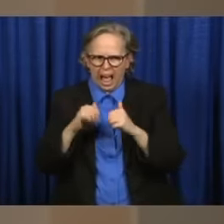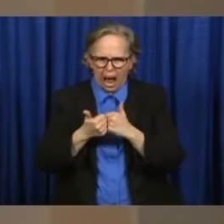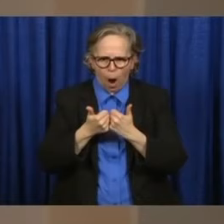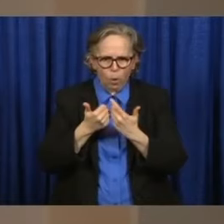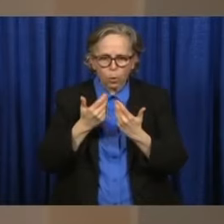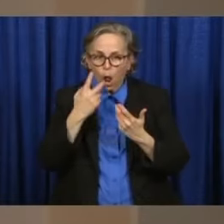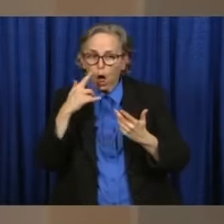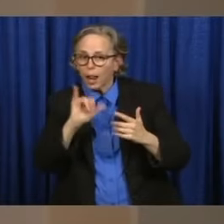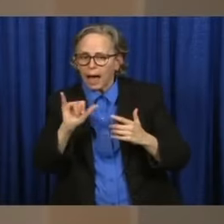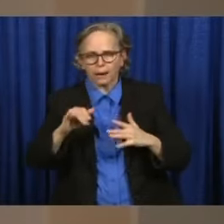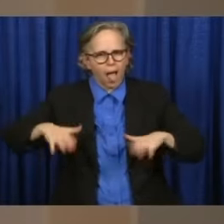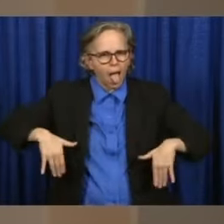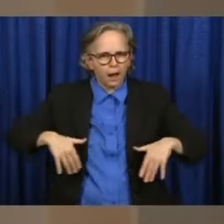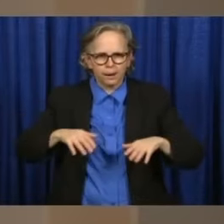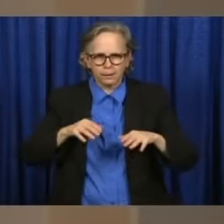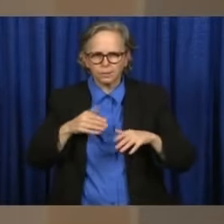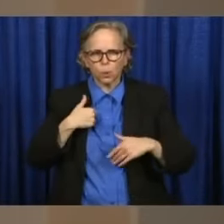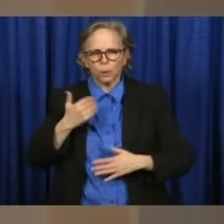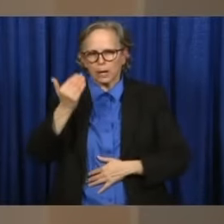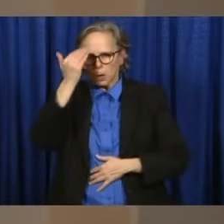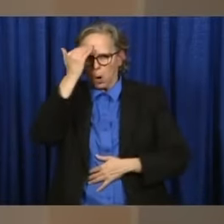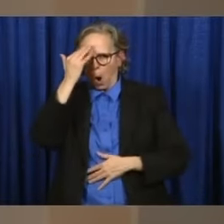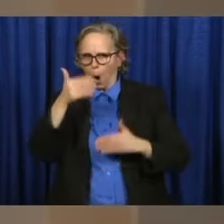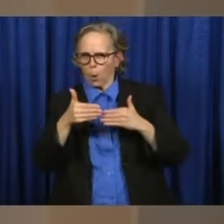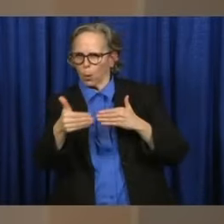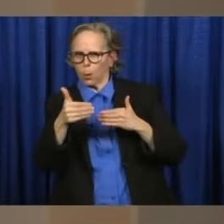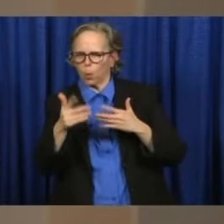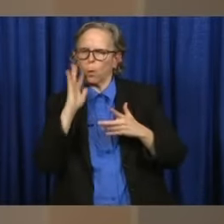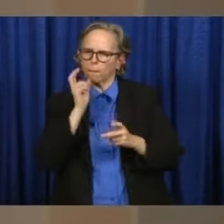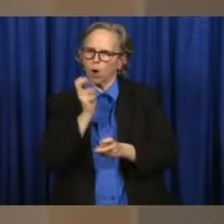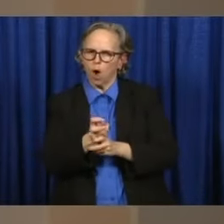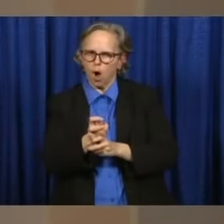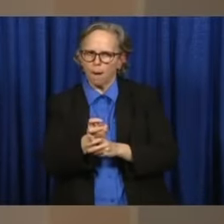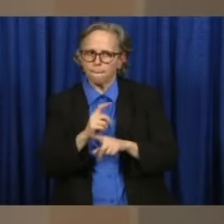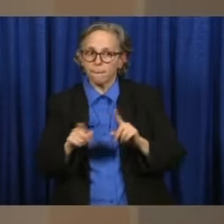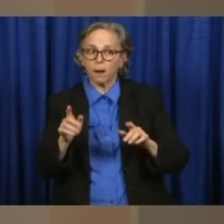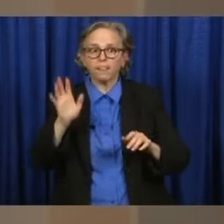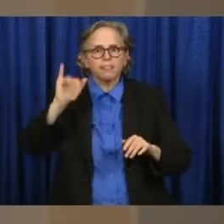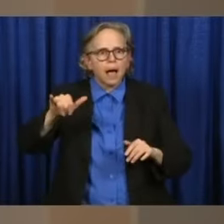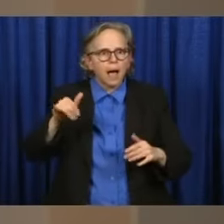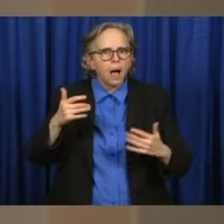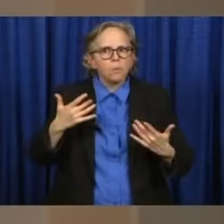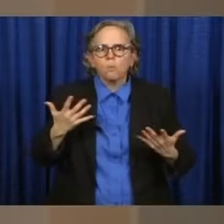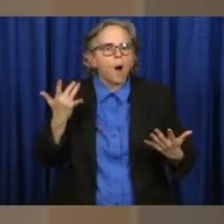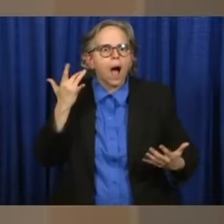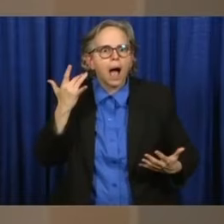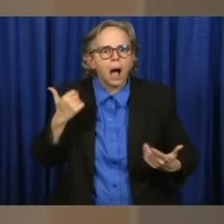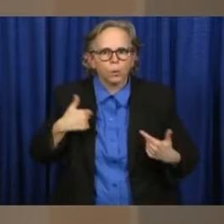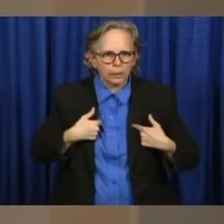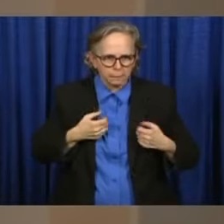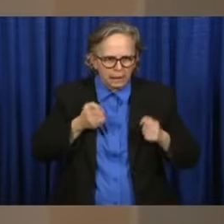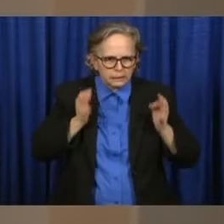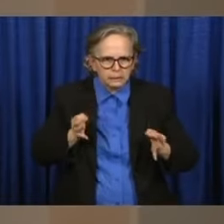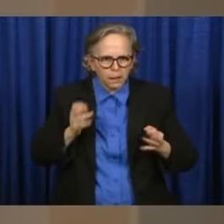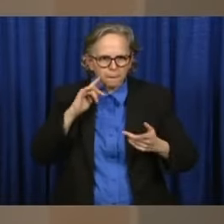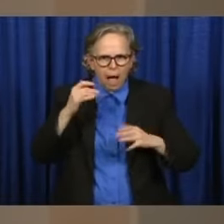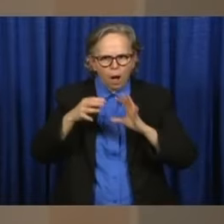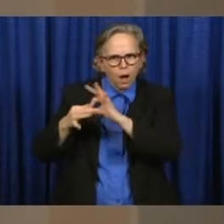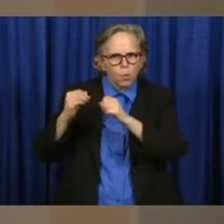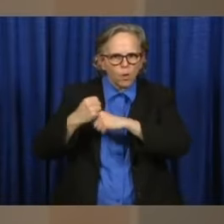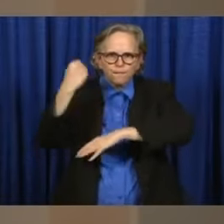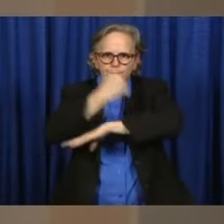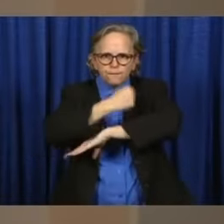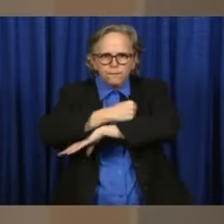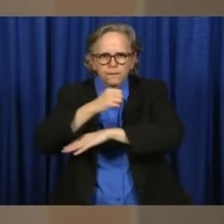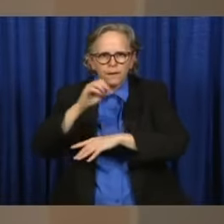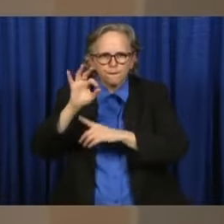be a tough run here. That's why we took the actions that we did on foreclosures to make sure that people were, that at